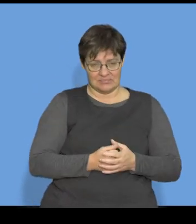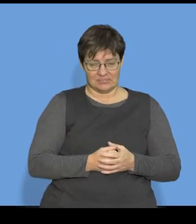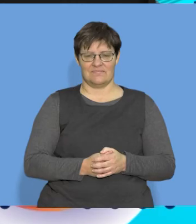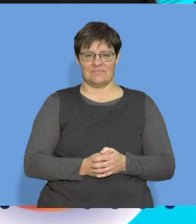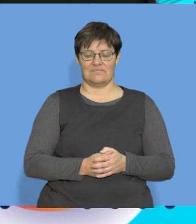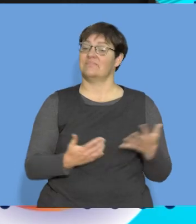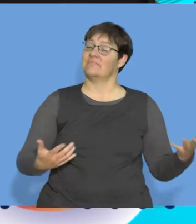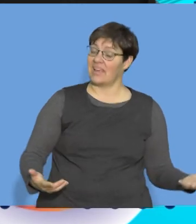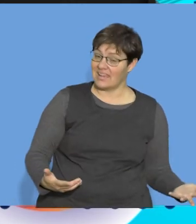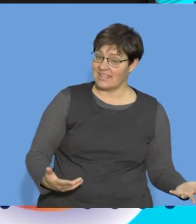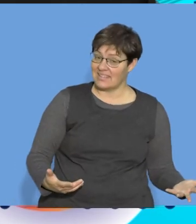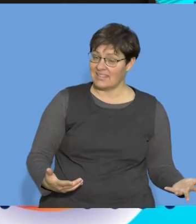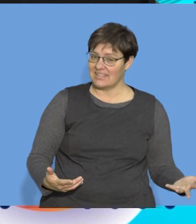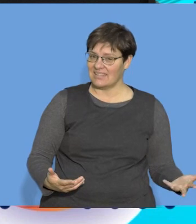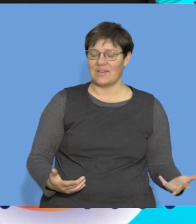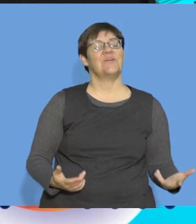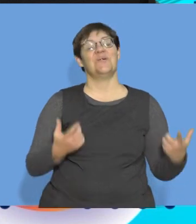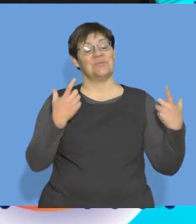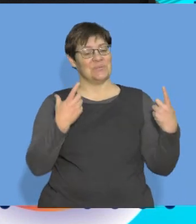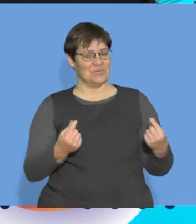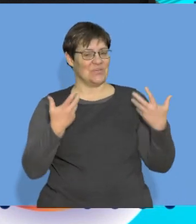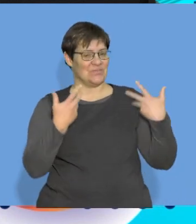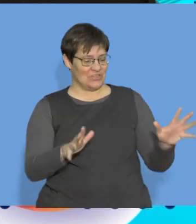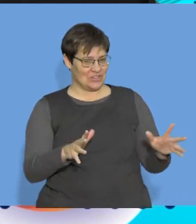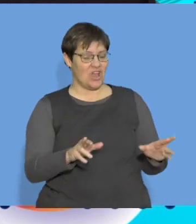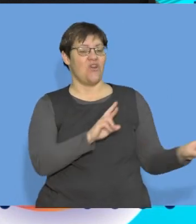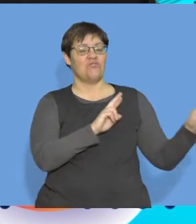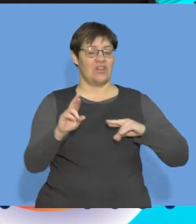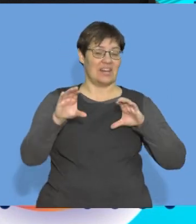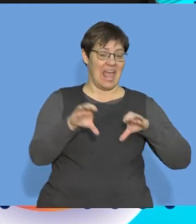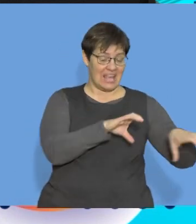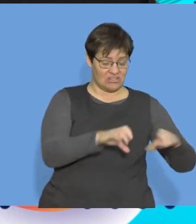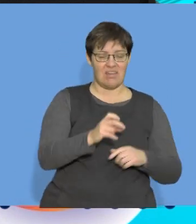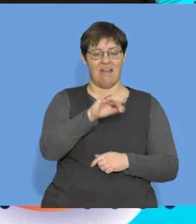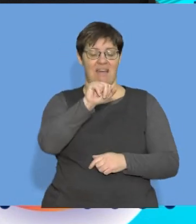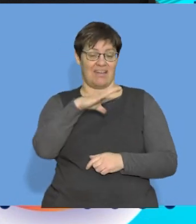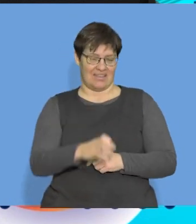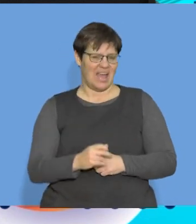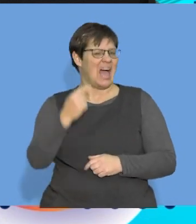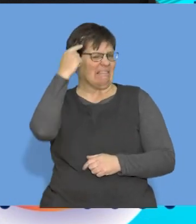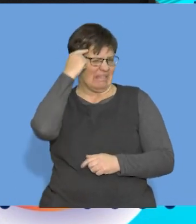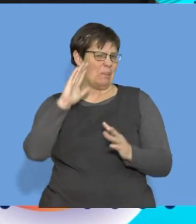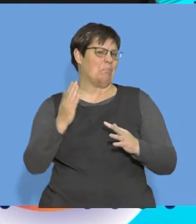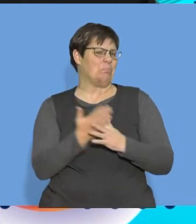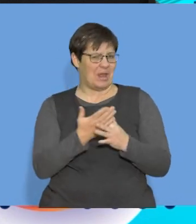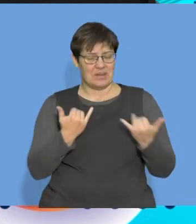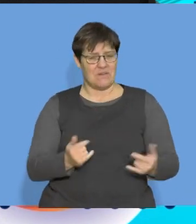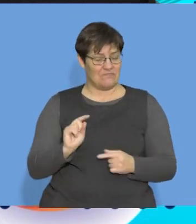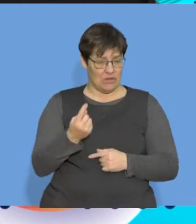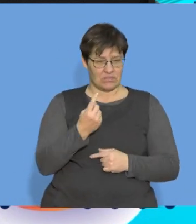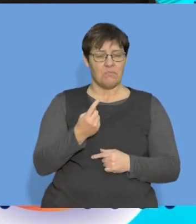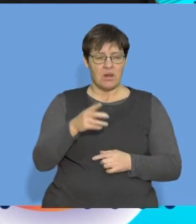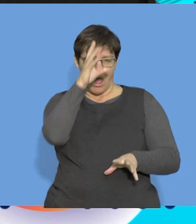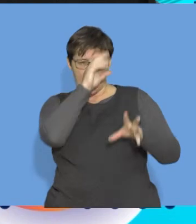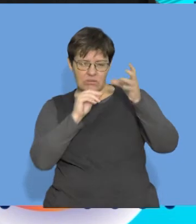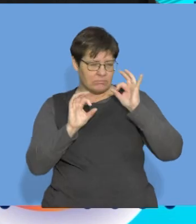direction. Guys, we did the reflex action and the reflex arc. I think now we need to take a break so that